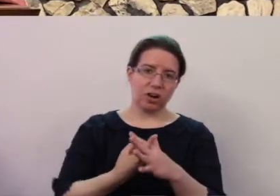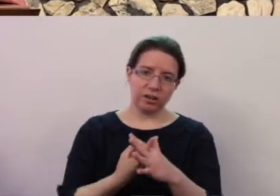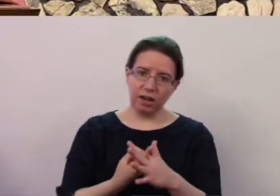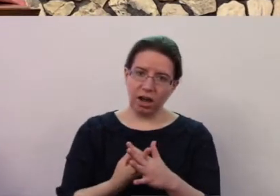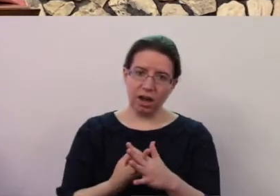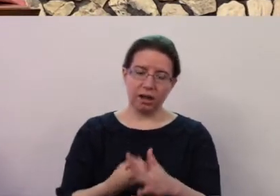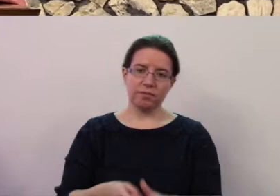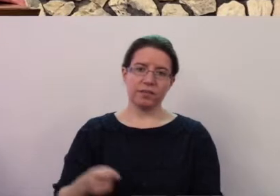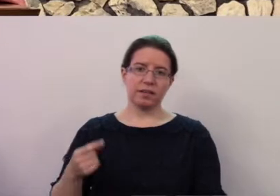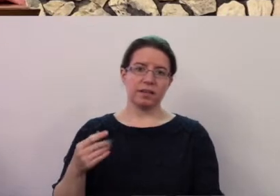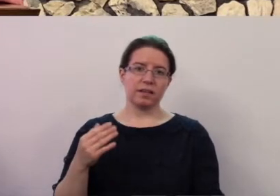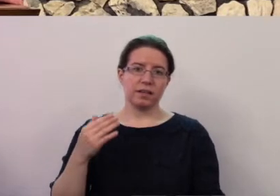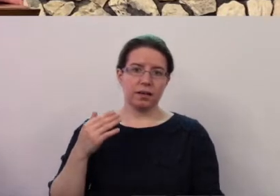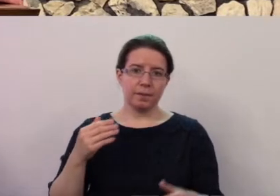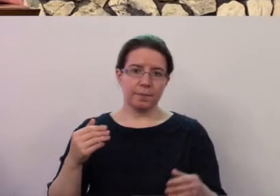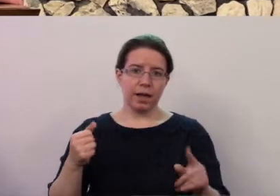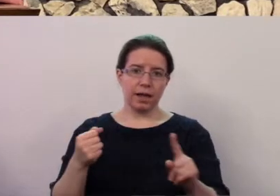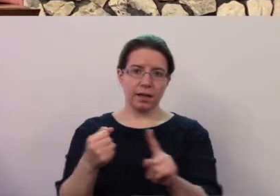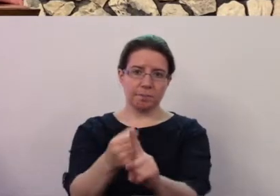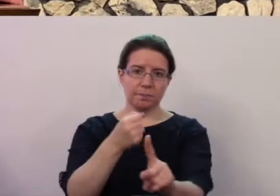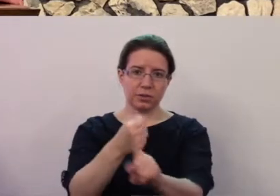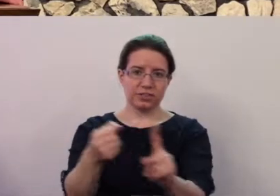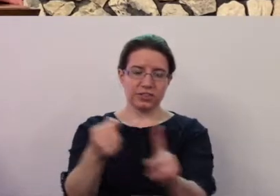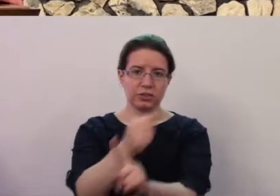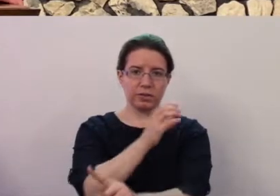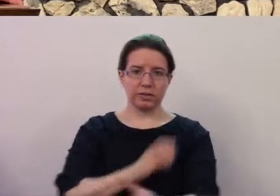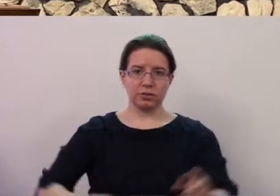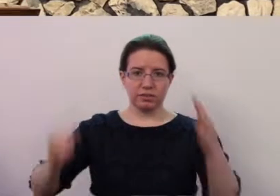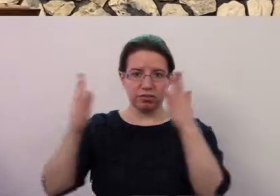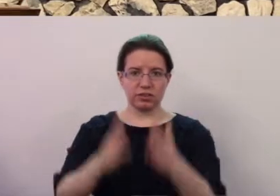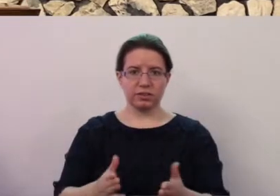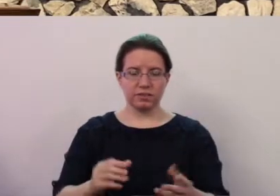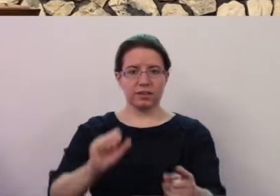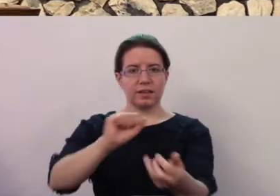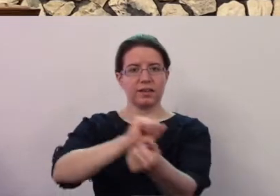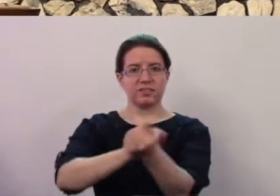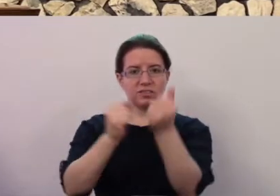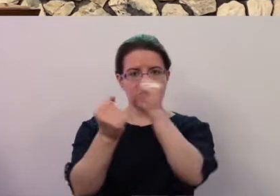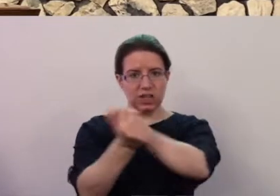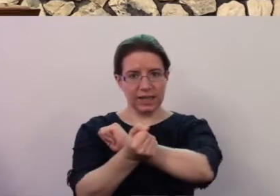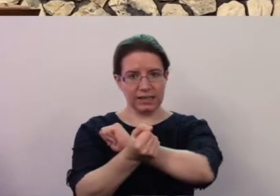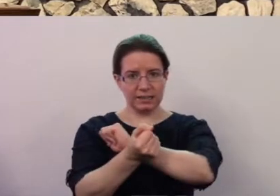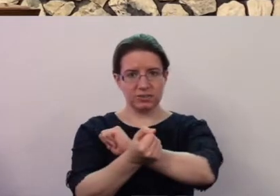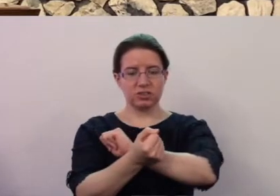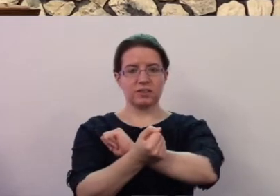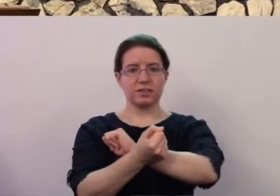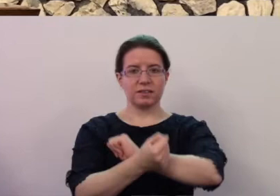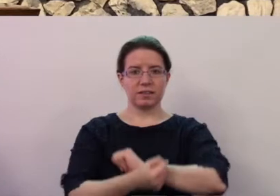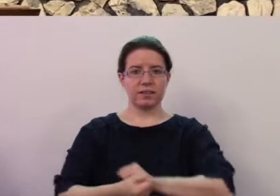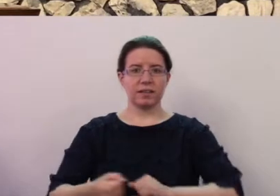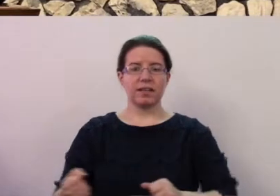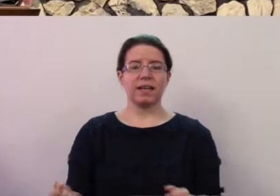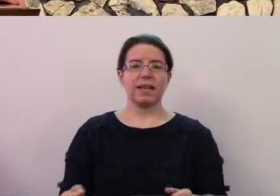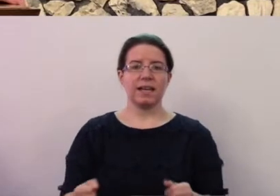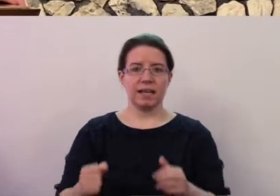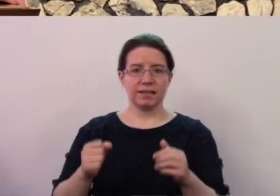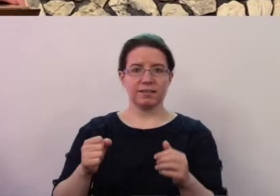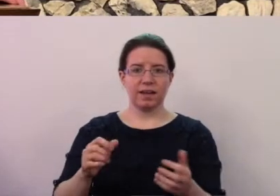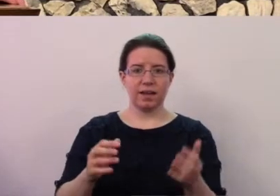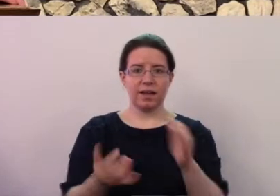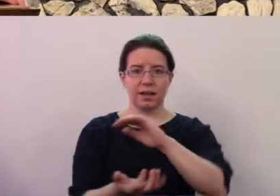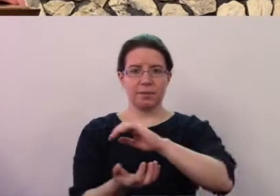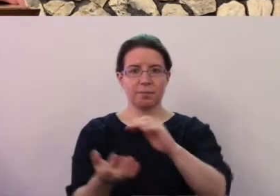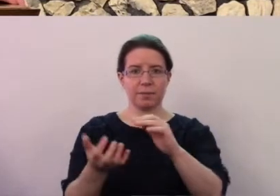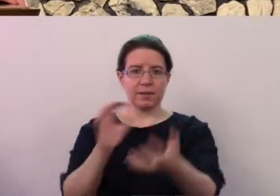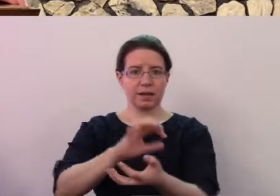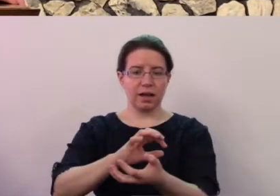a witness for Jesus. Yes. He came to Ephesus in Acts 19, and he came there to Ephesus while Apollos was